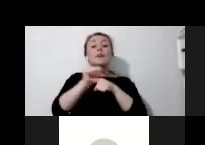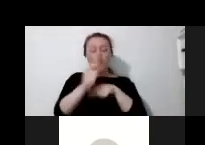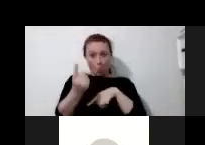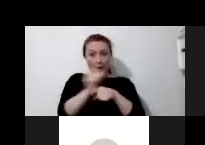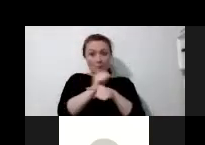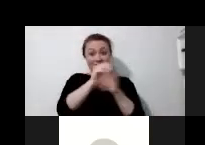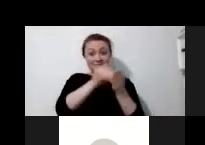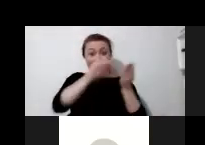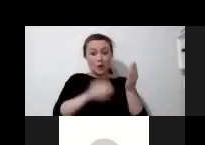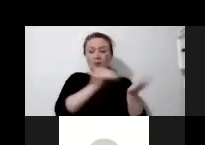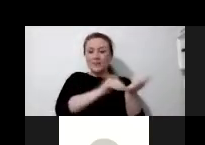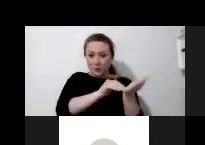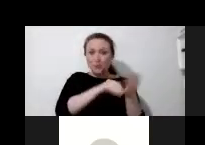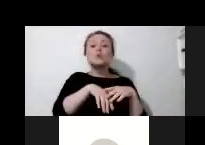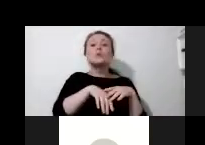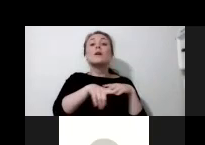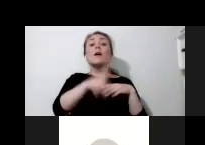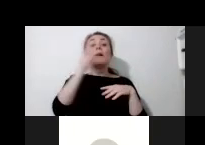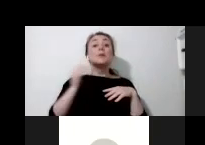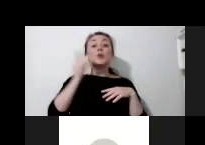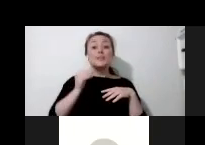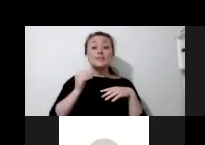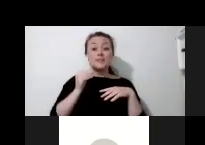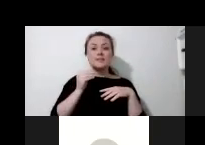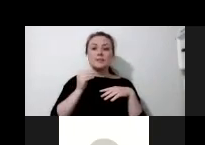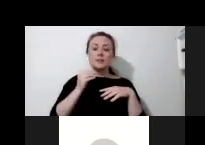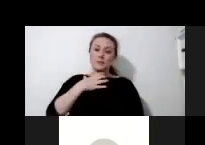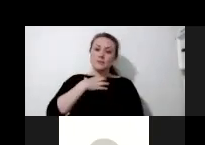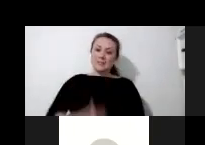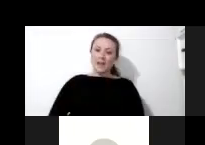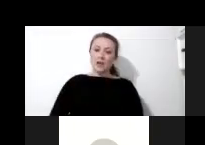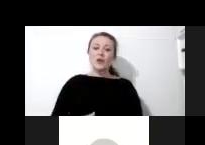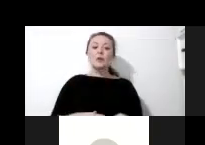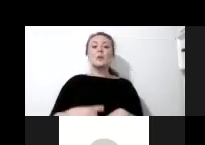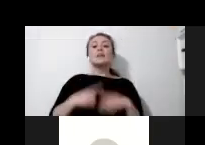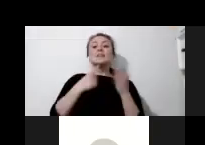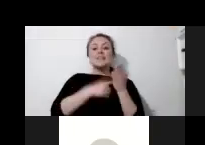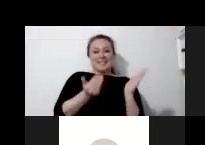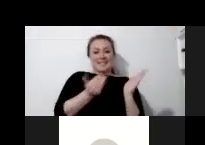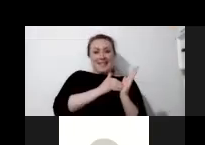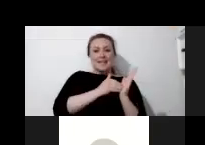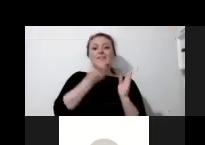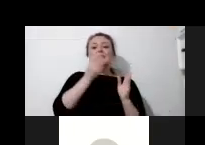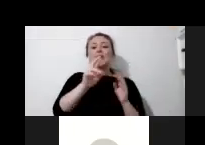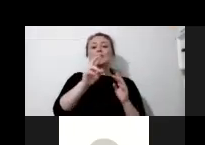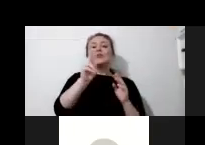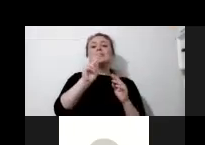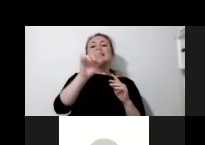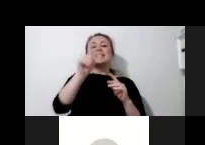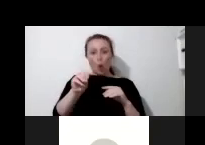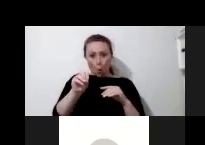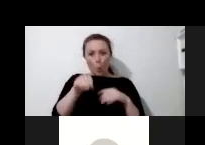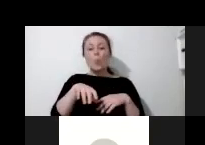he had an experience, and it was the experience, and this is the desire. It goes back to Dr. Kizo, where he wanted his residents